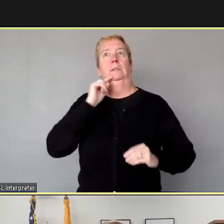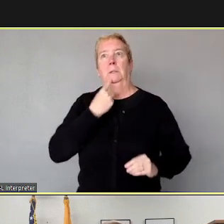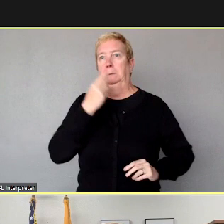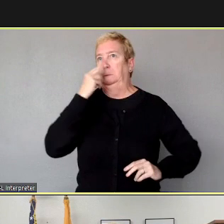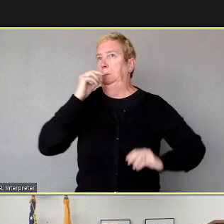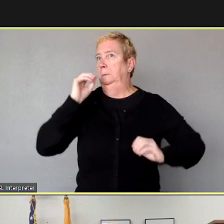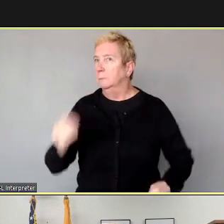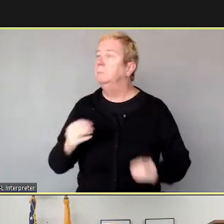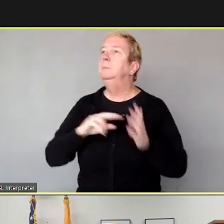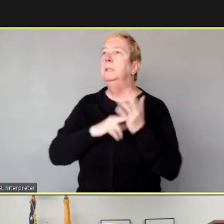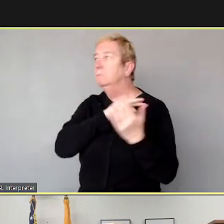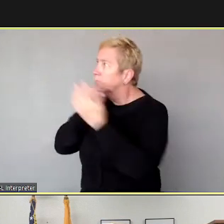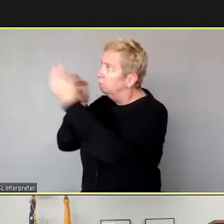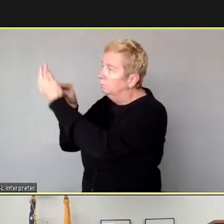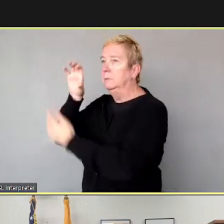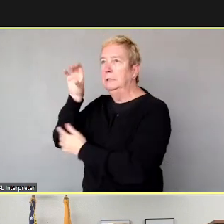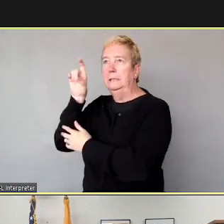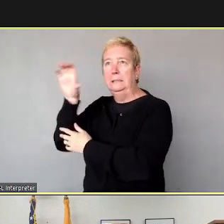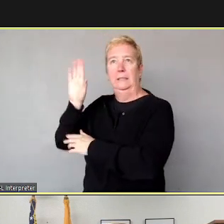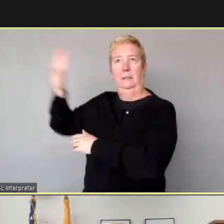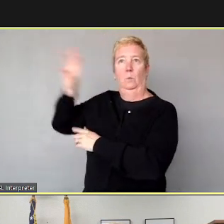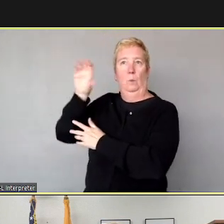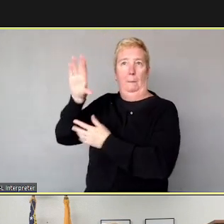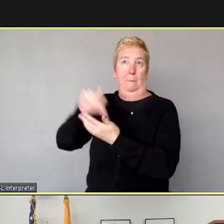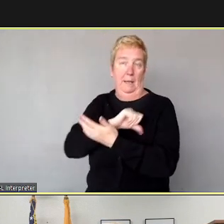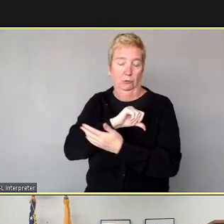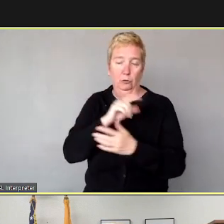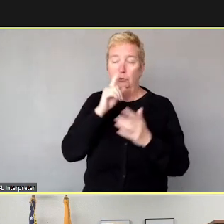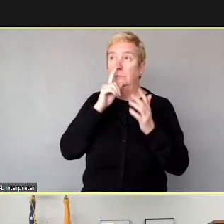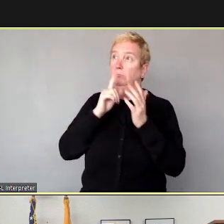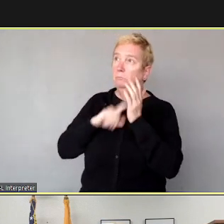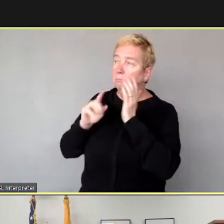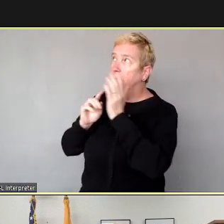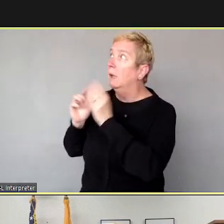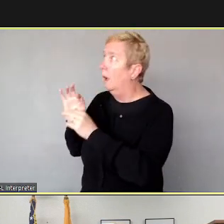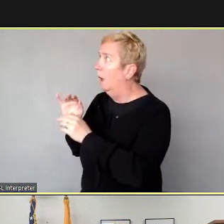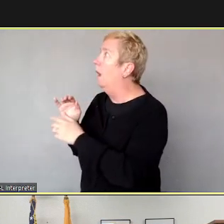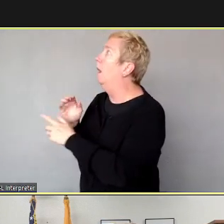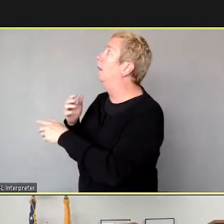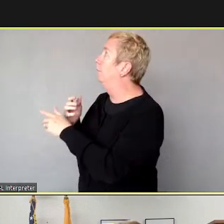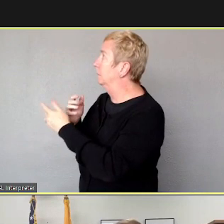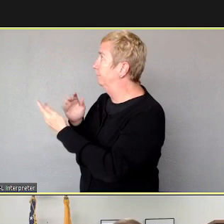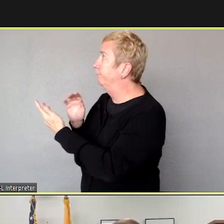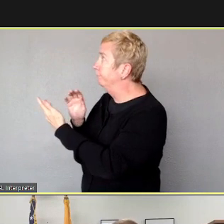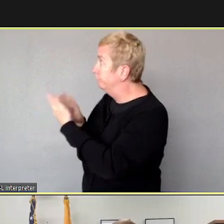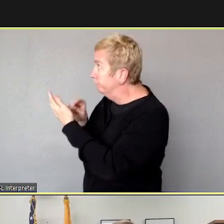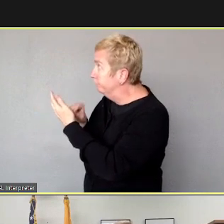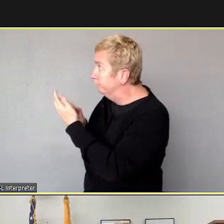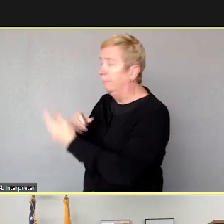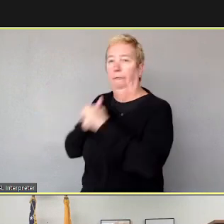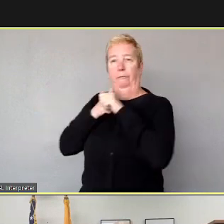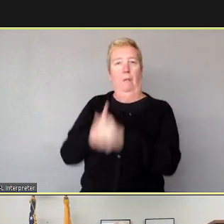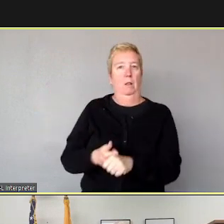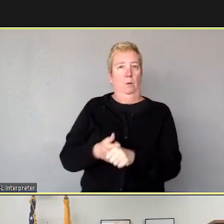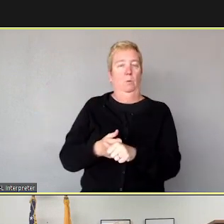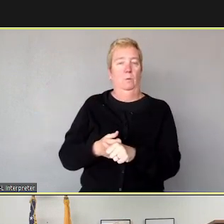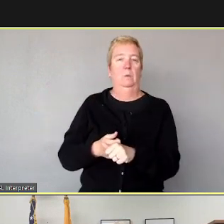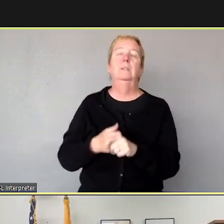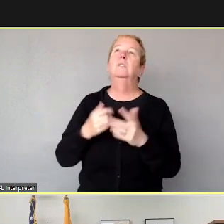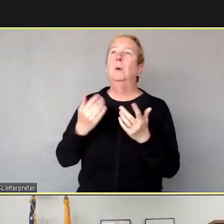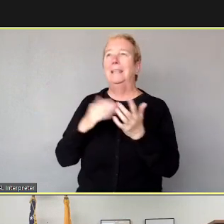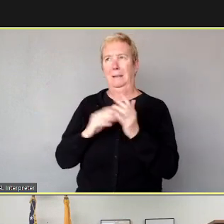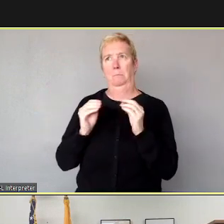on that, because you need to be even more careful than what the low, medium, and high levels from CDC would indicate here.